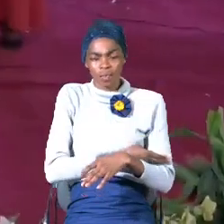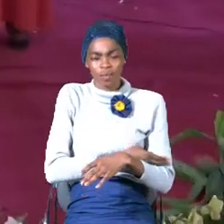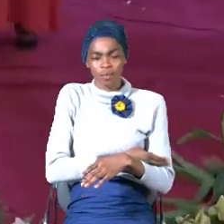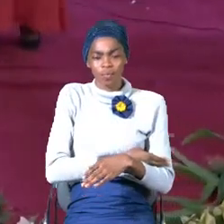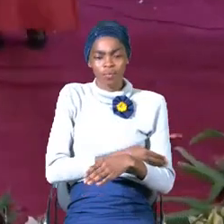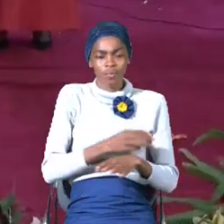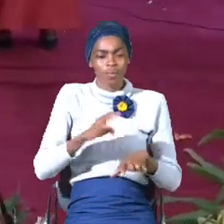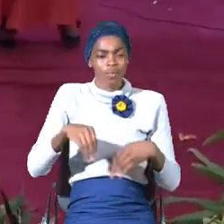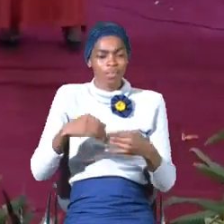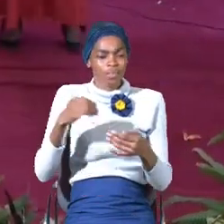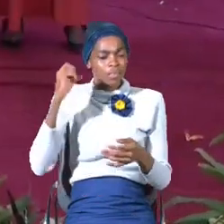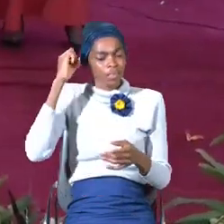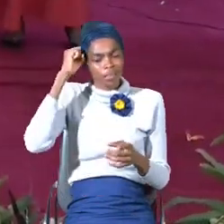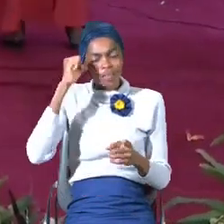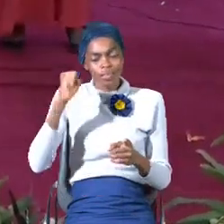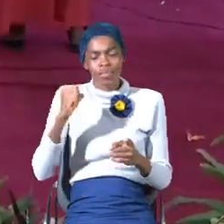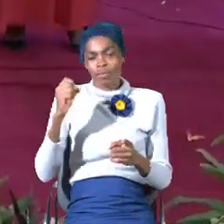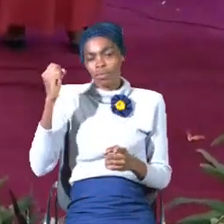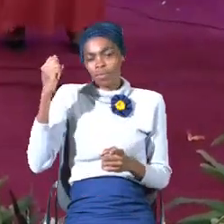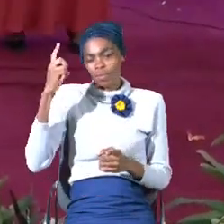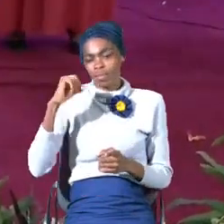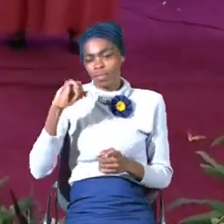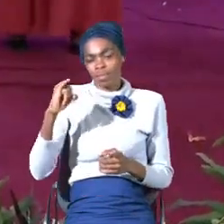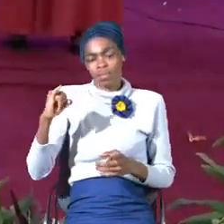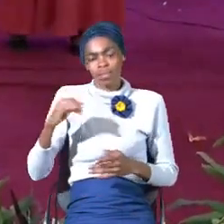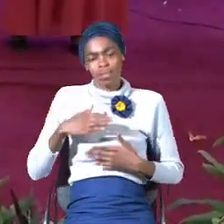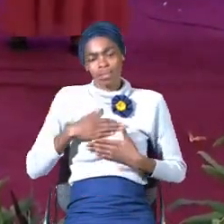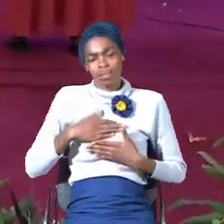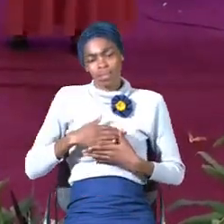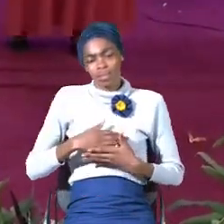gives him understanding.